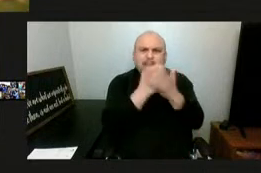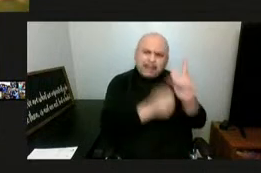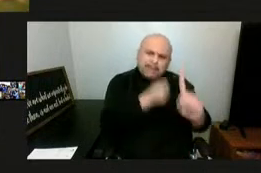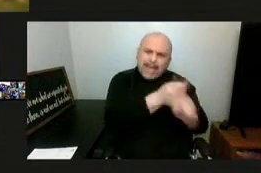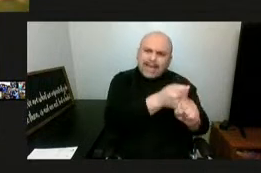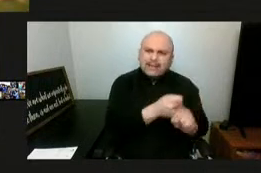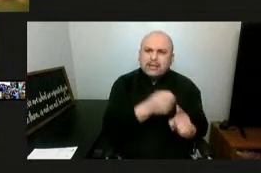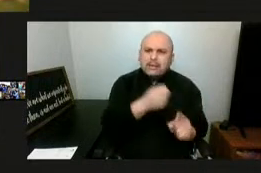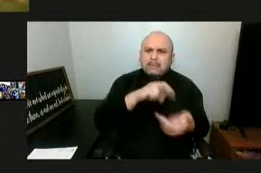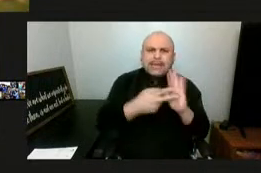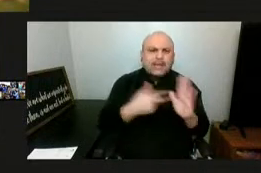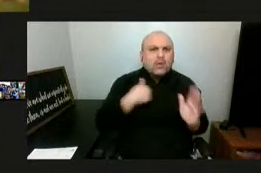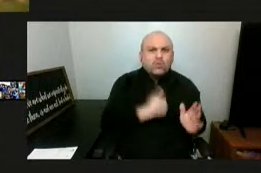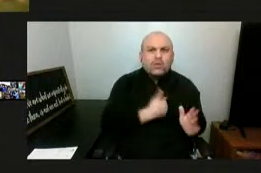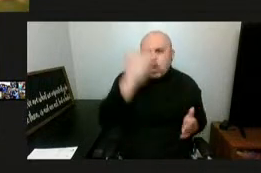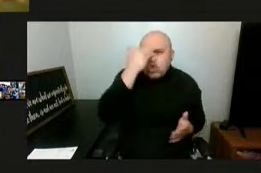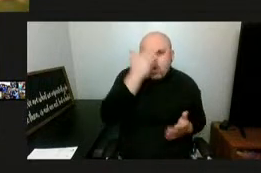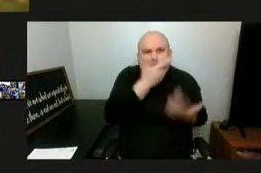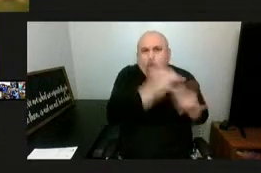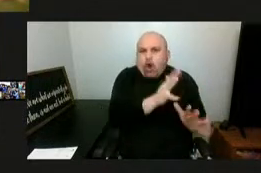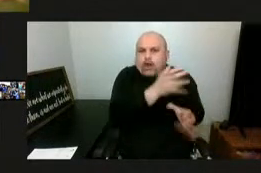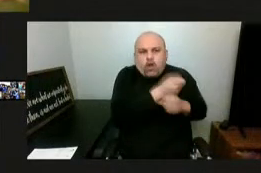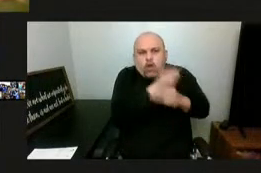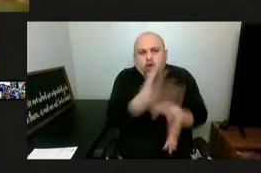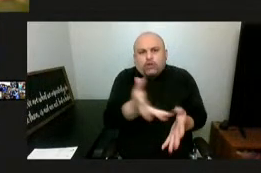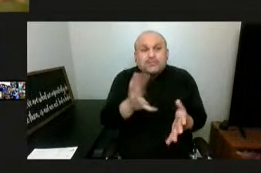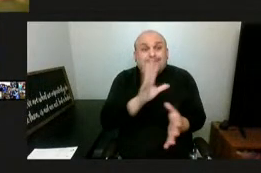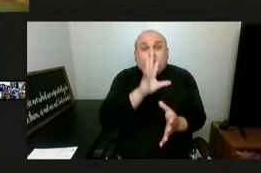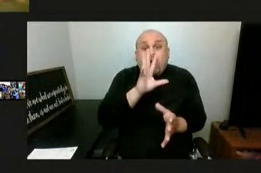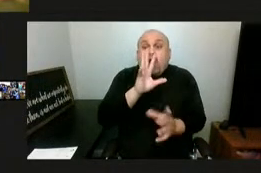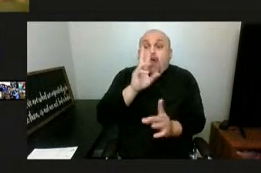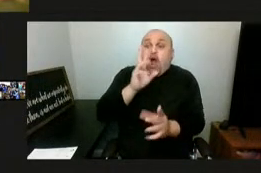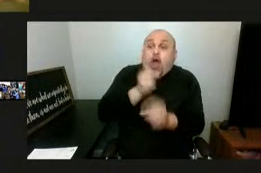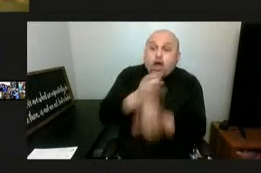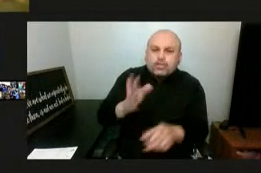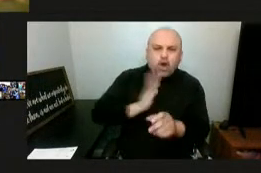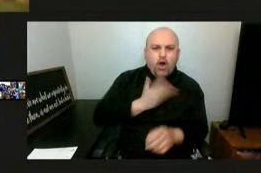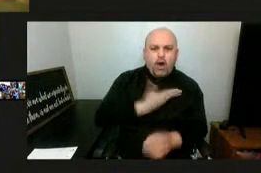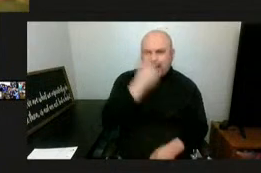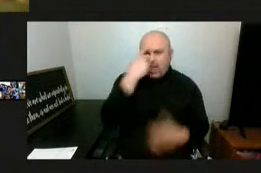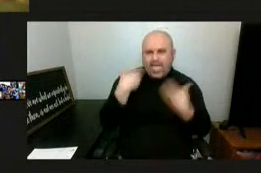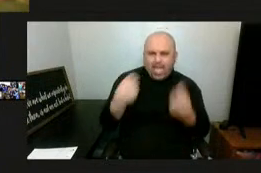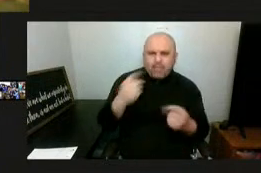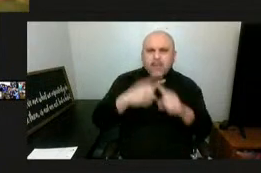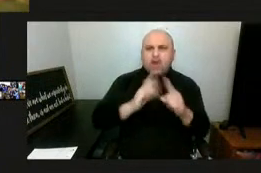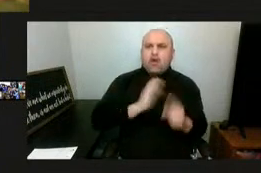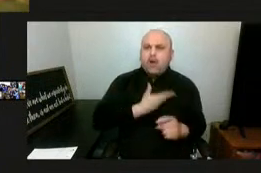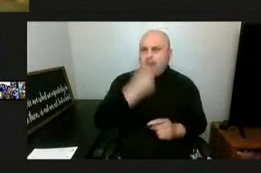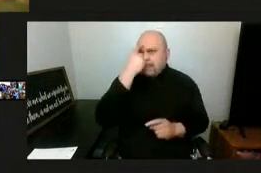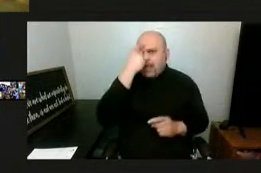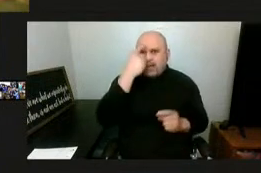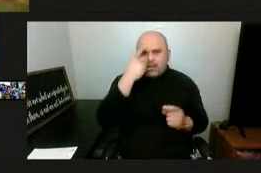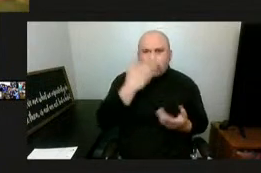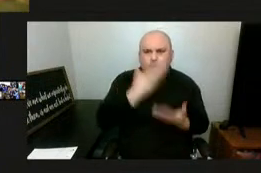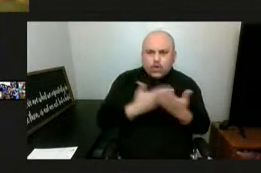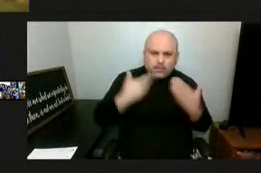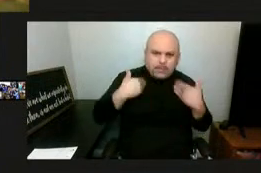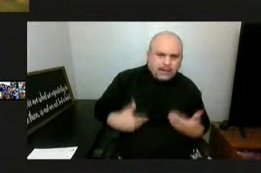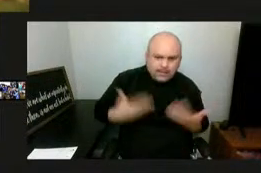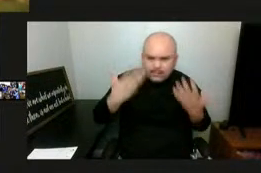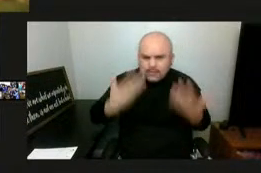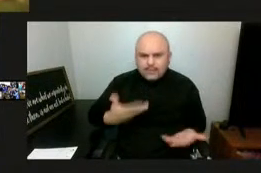also contributes to our mental health and our mental well-being, which communities of color have